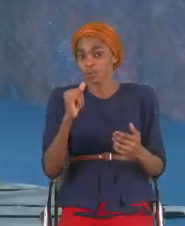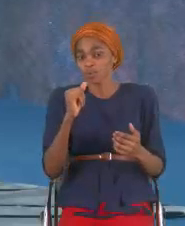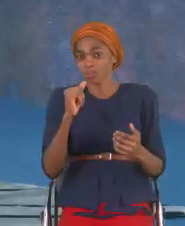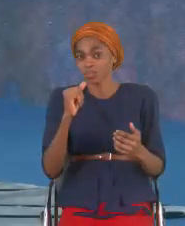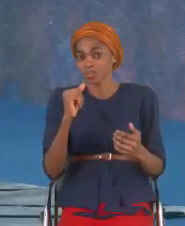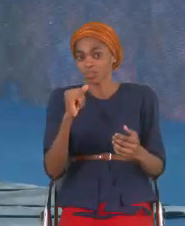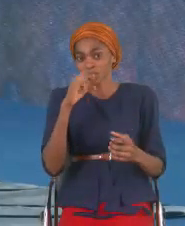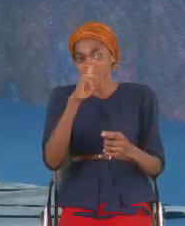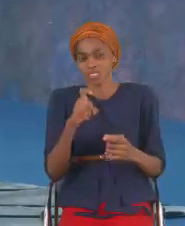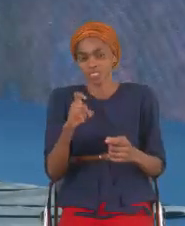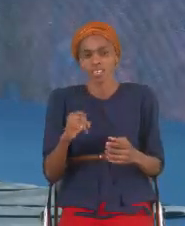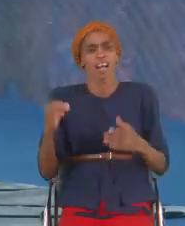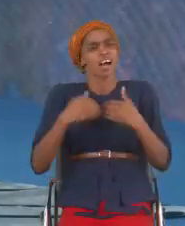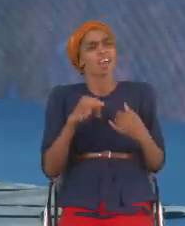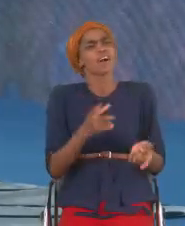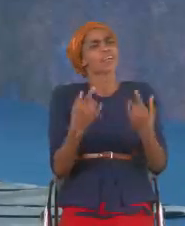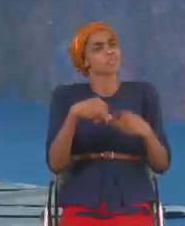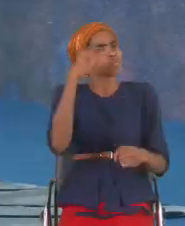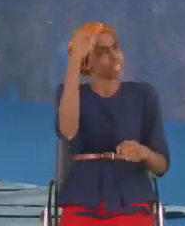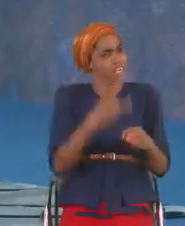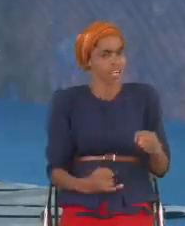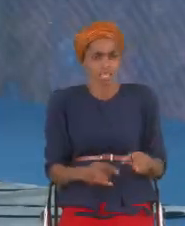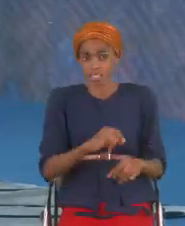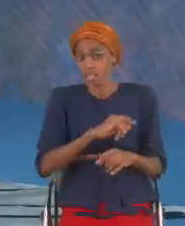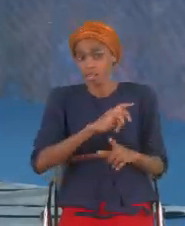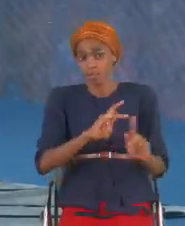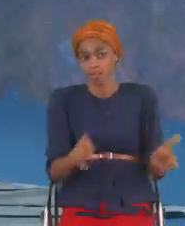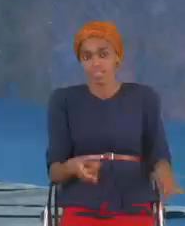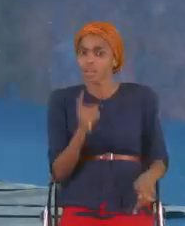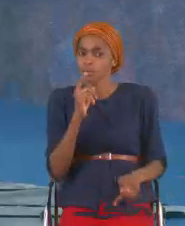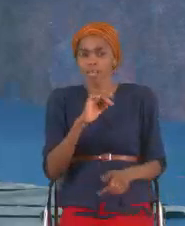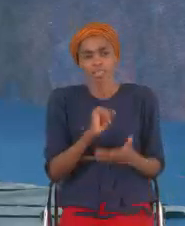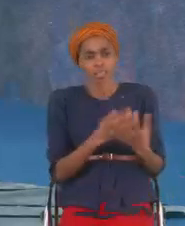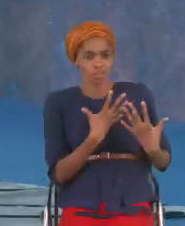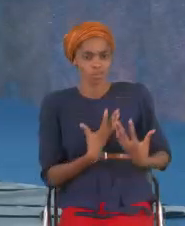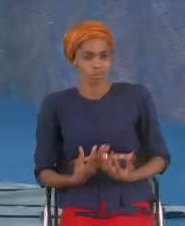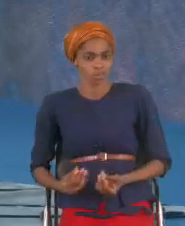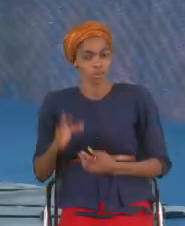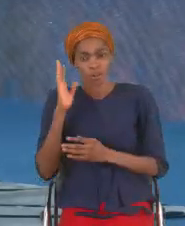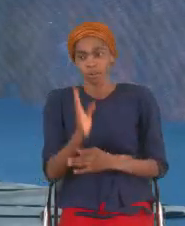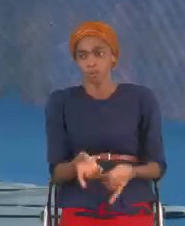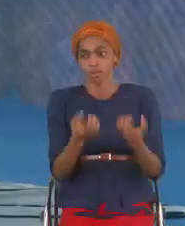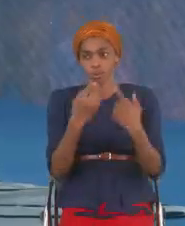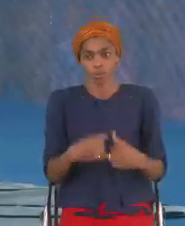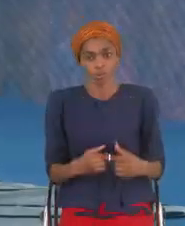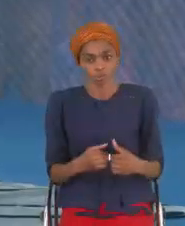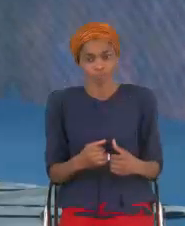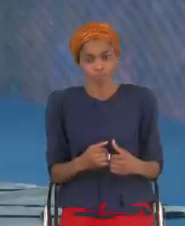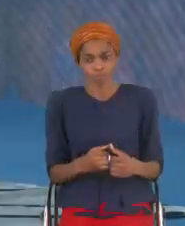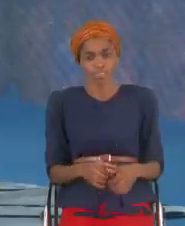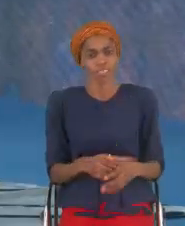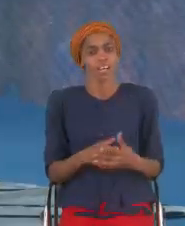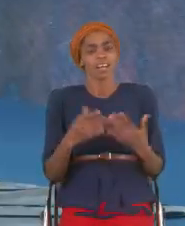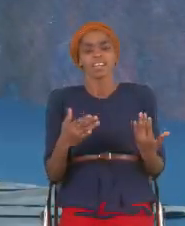place where that solution will come? Is he, Christ, the one to